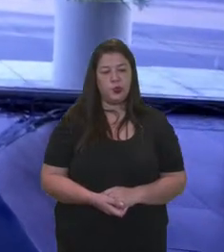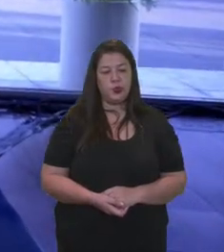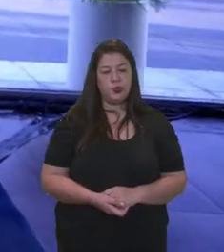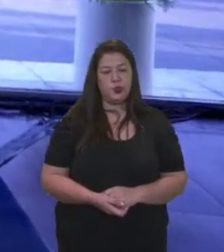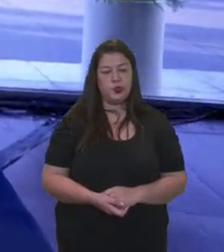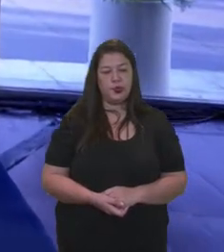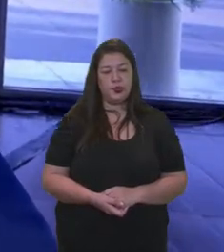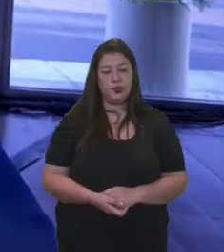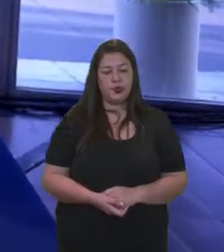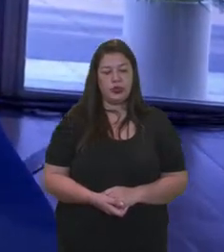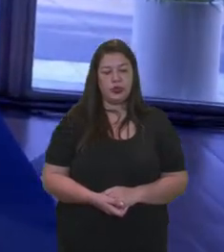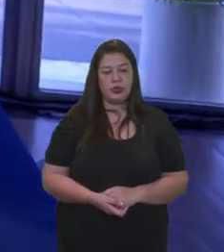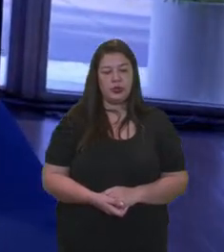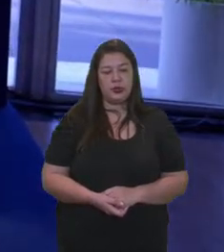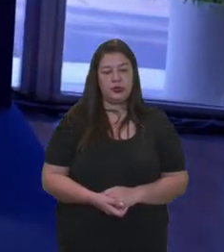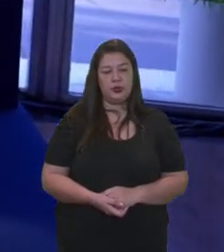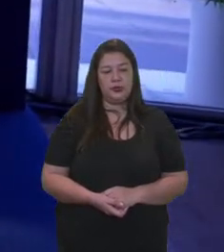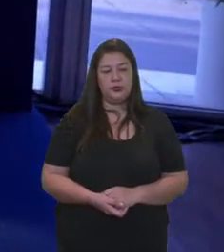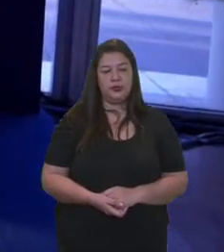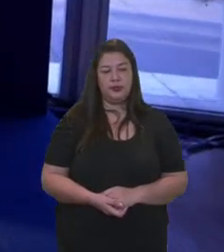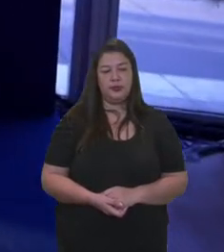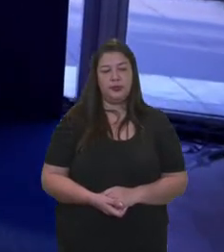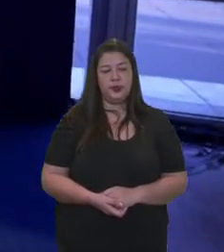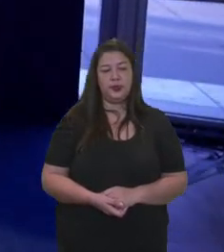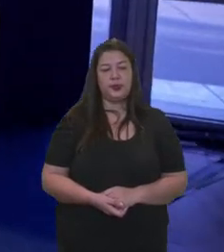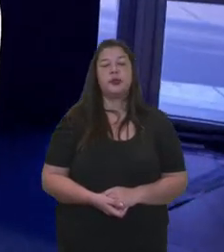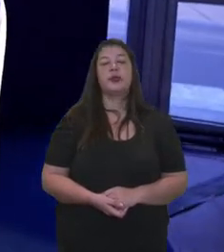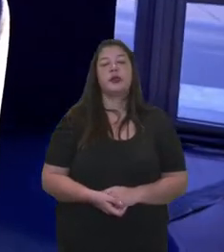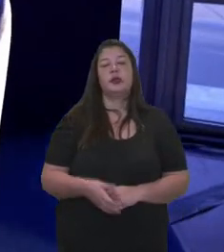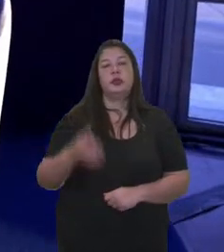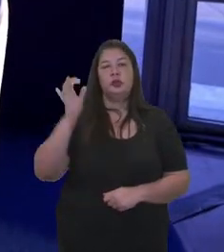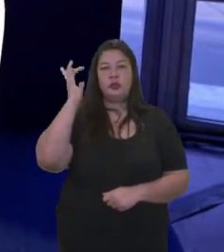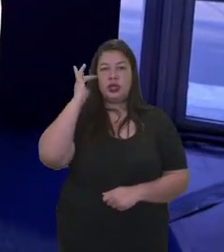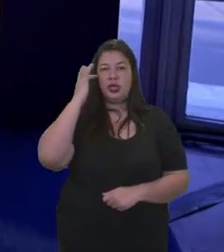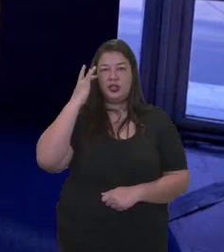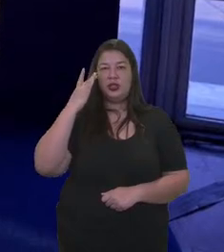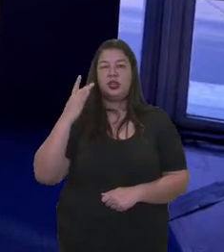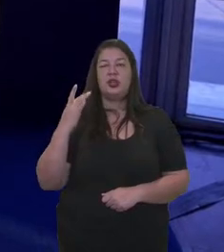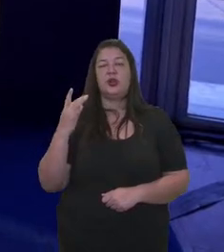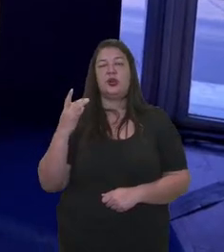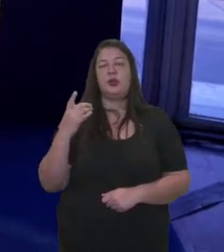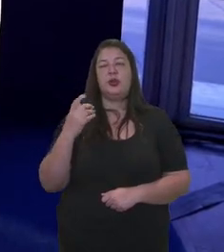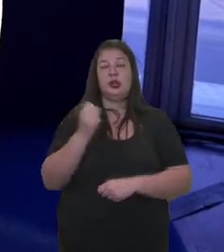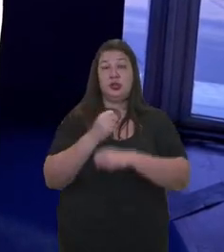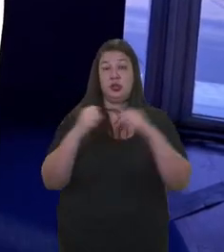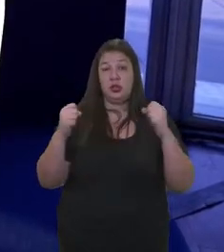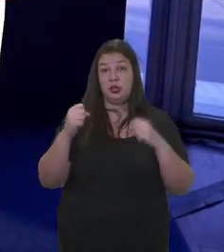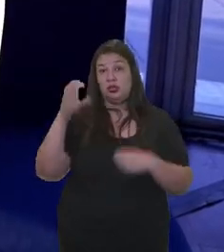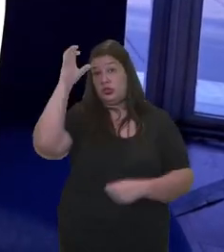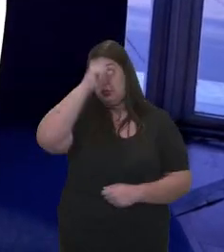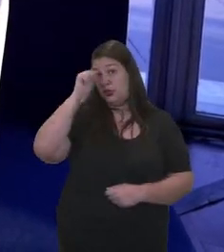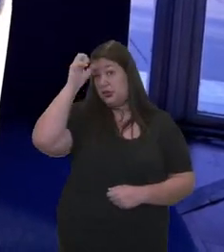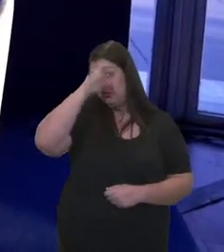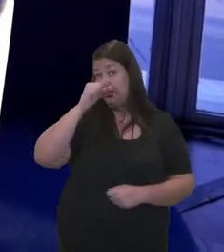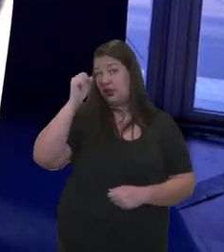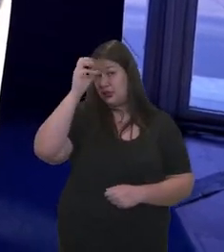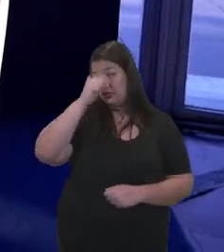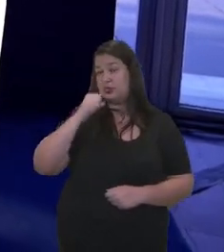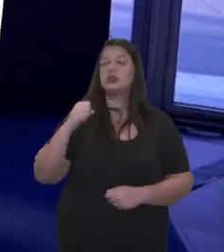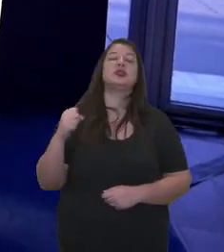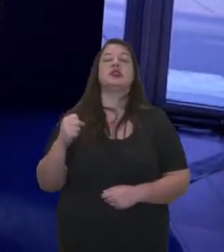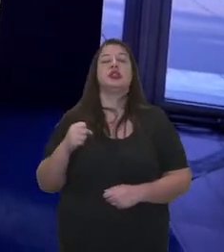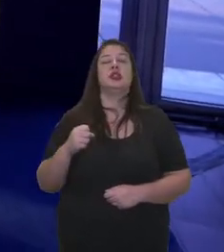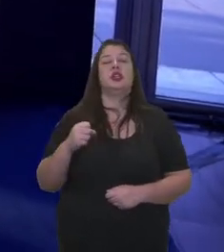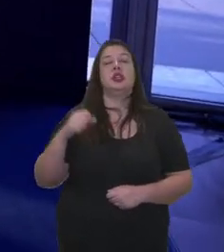Eu acho que uma grande lição que fica I think it's a great lesson that we learned today is that all of you